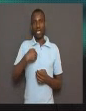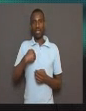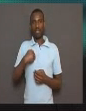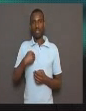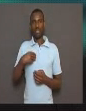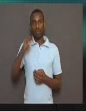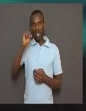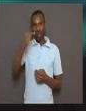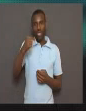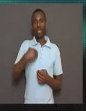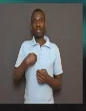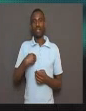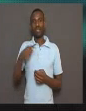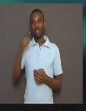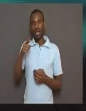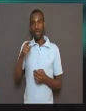float upright.